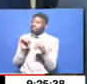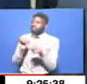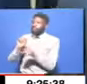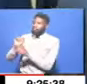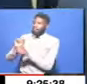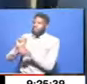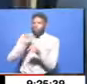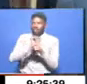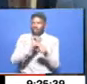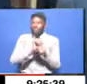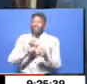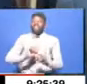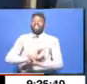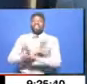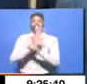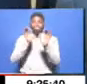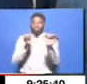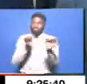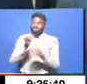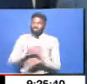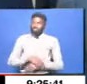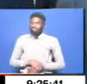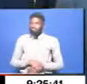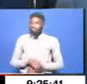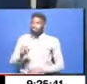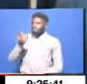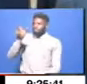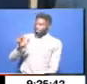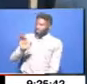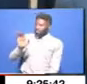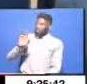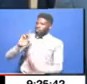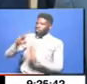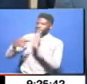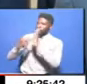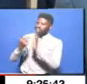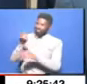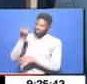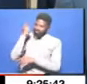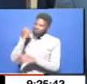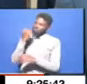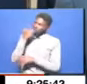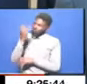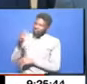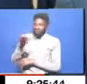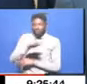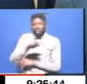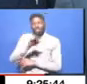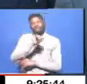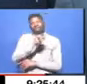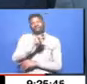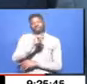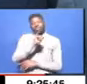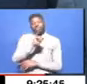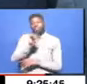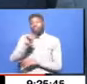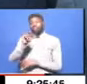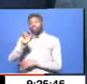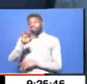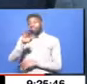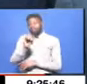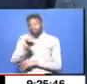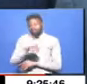outlined. Has misunderstood his role or his participation in anti-terror offences. Mr. Nurdin Haji, or the Director of